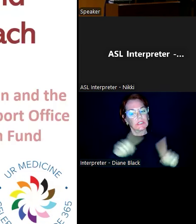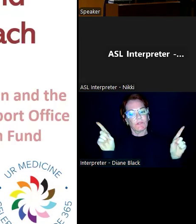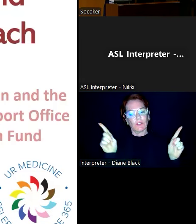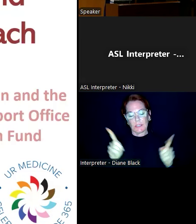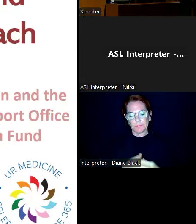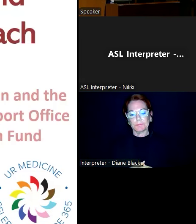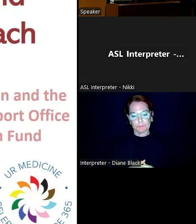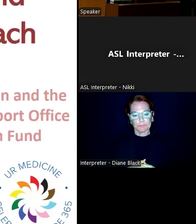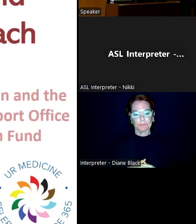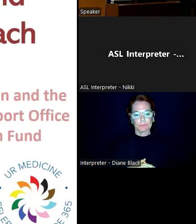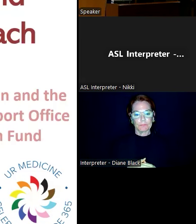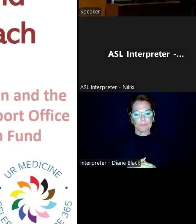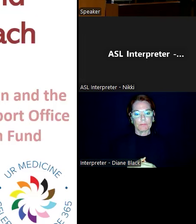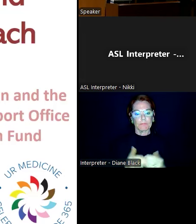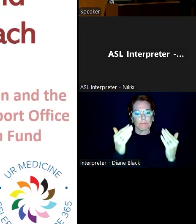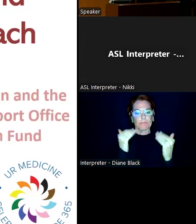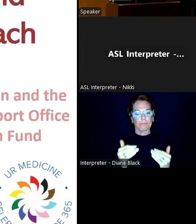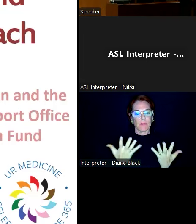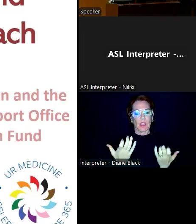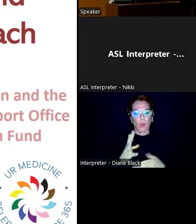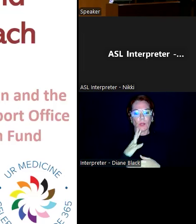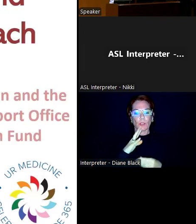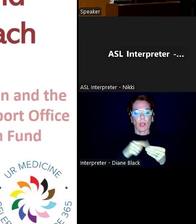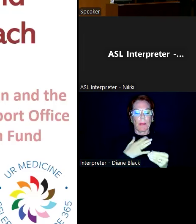So I wanna talk a little bit about my work.